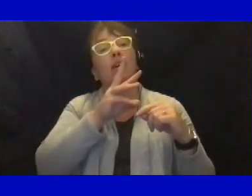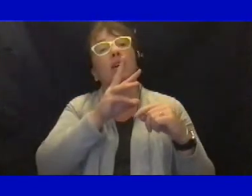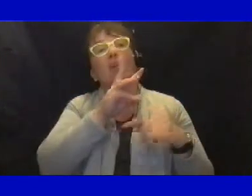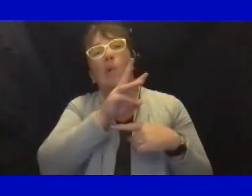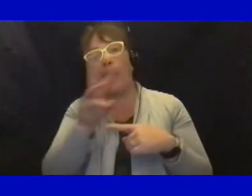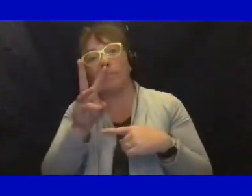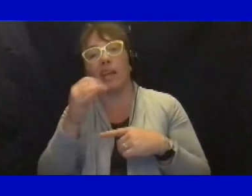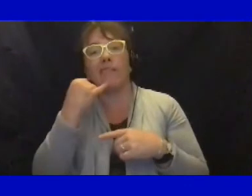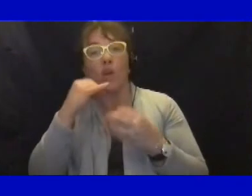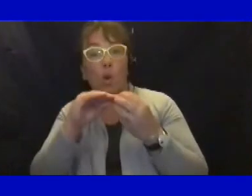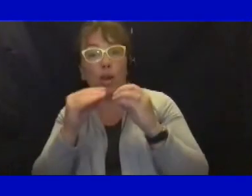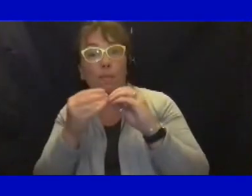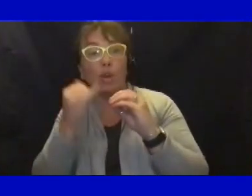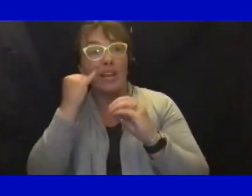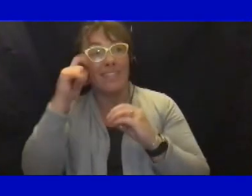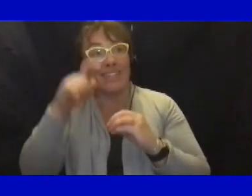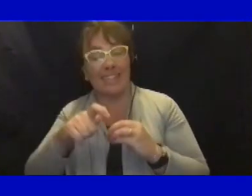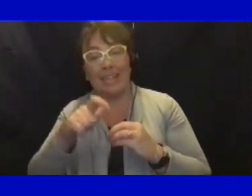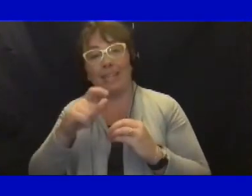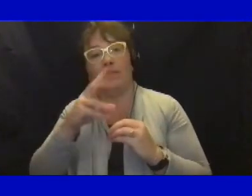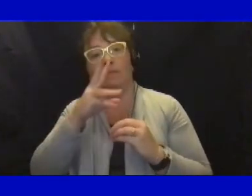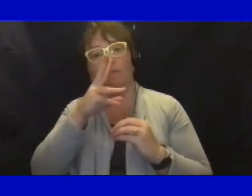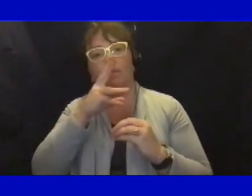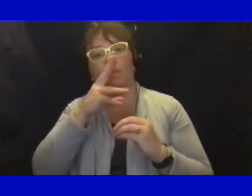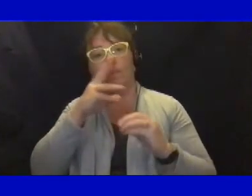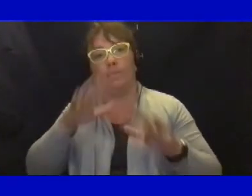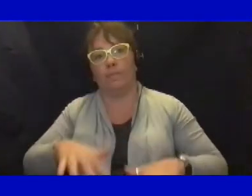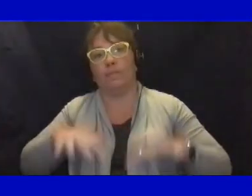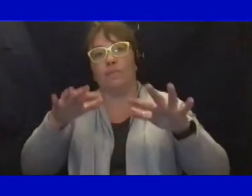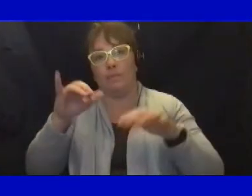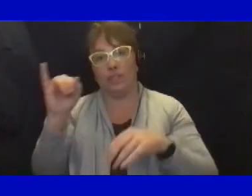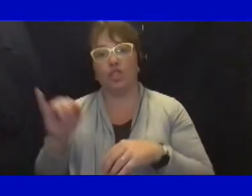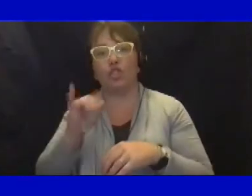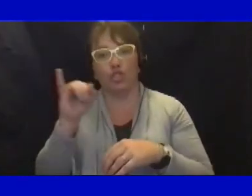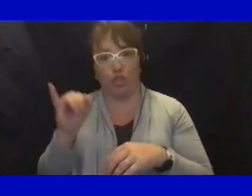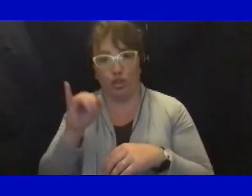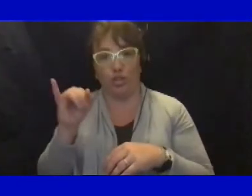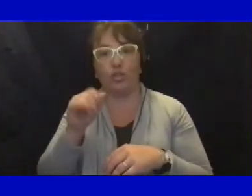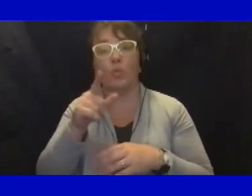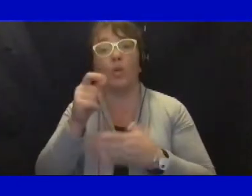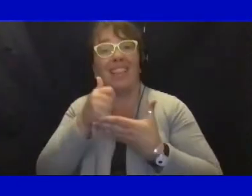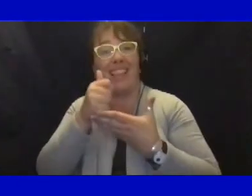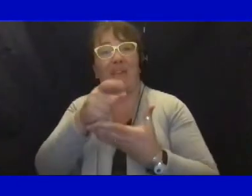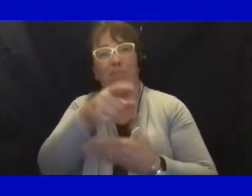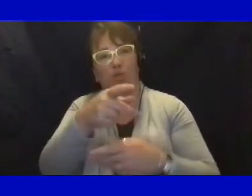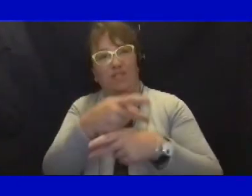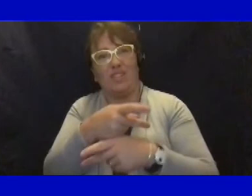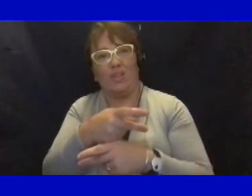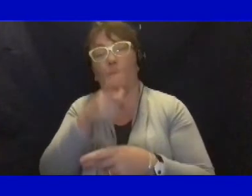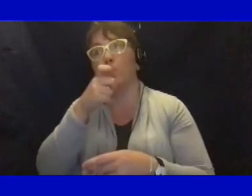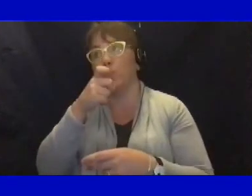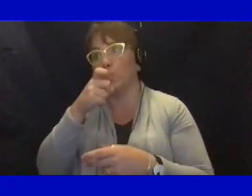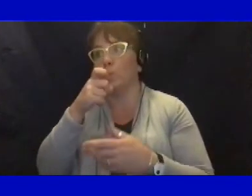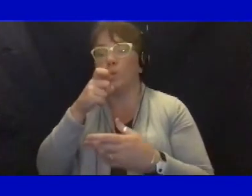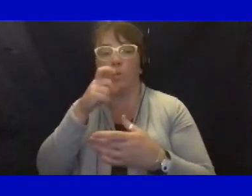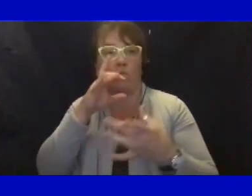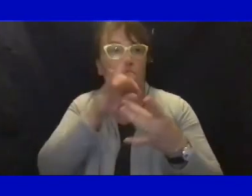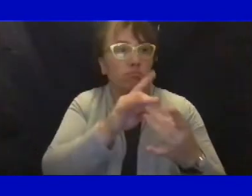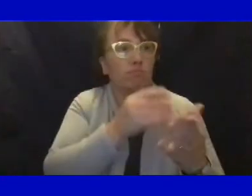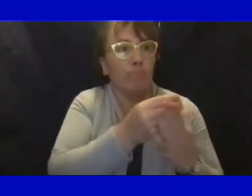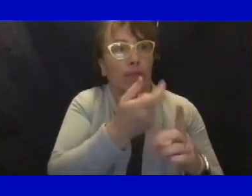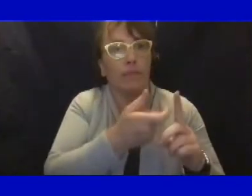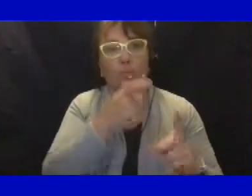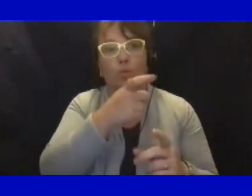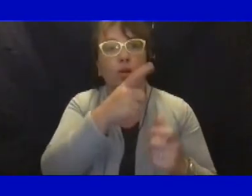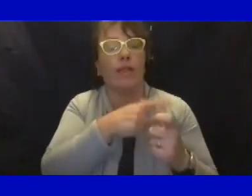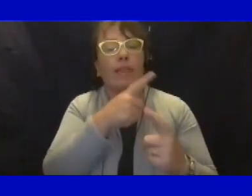or you make a call to that phone number, the Federal Emergency Management Agency will help you find an insurance agent where you can buy flood insurance.